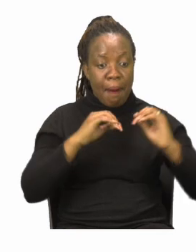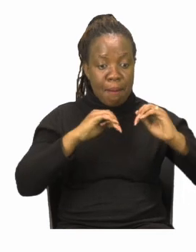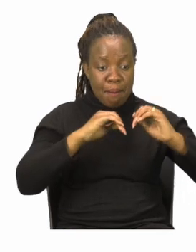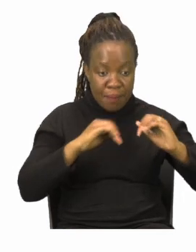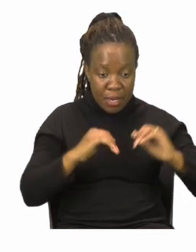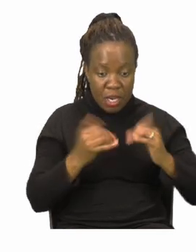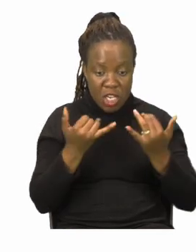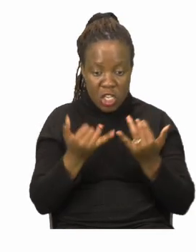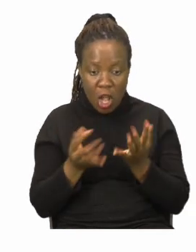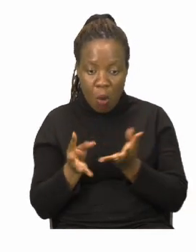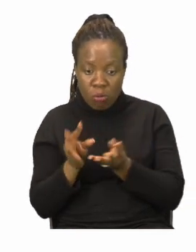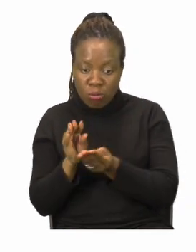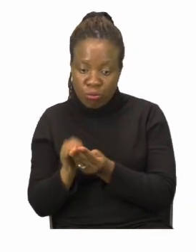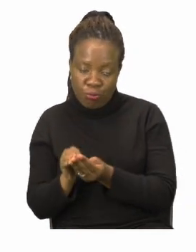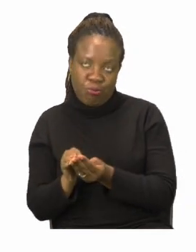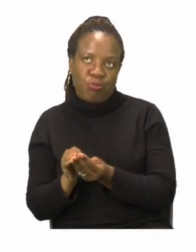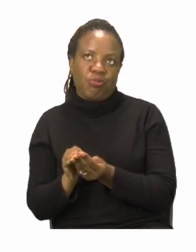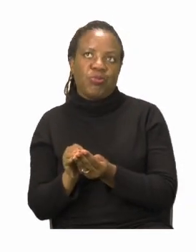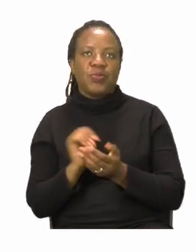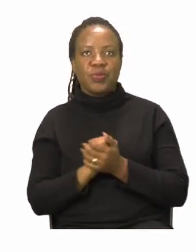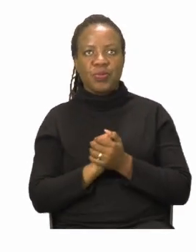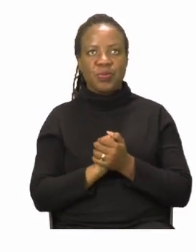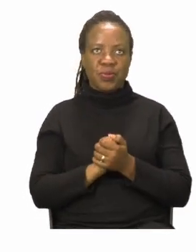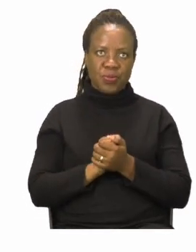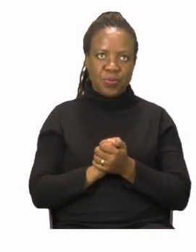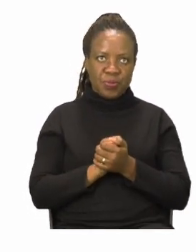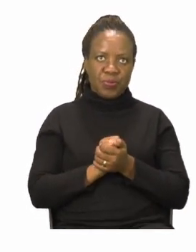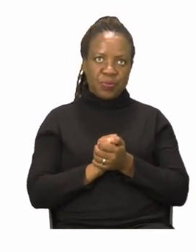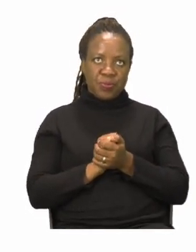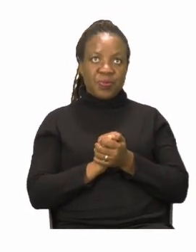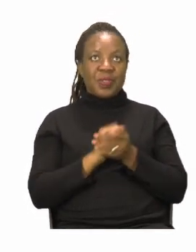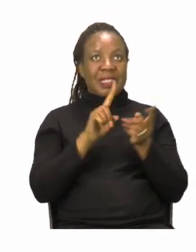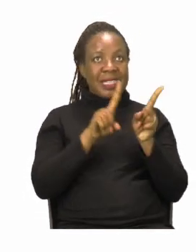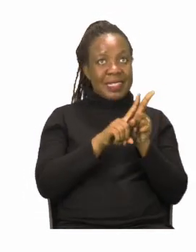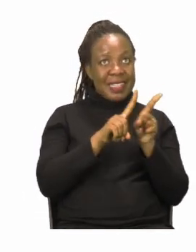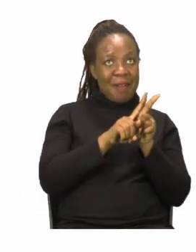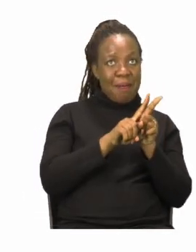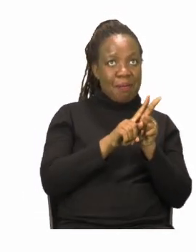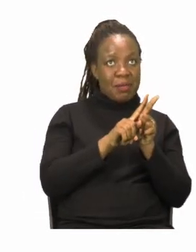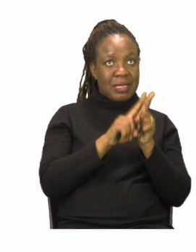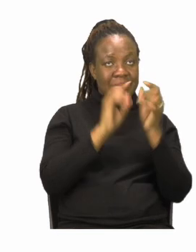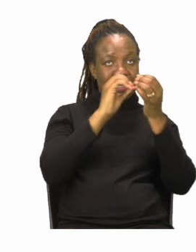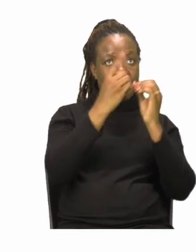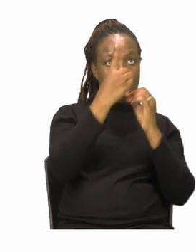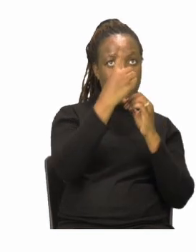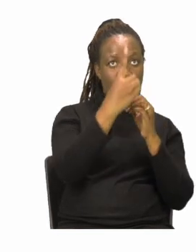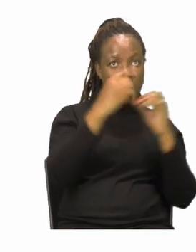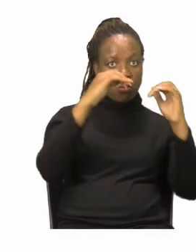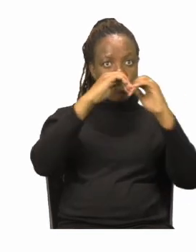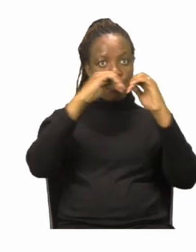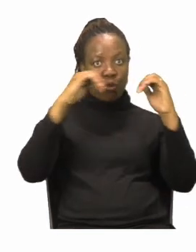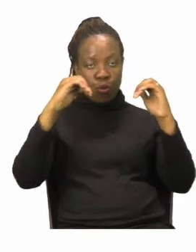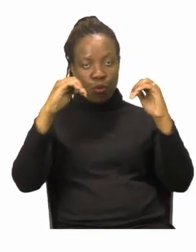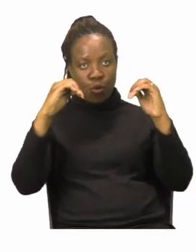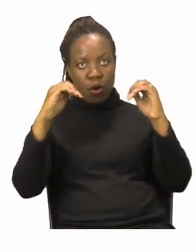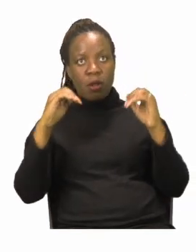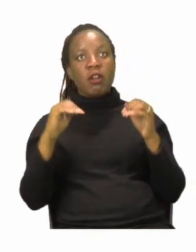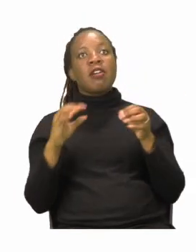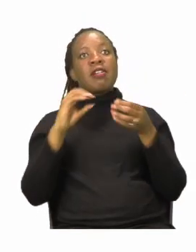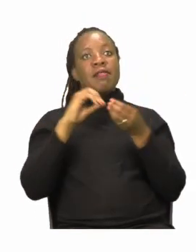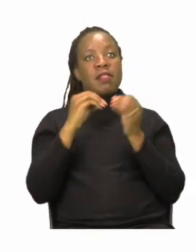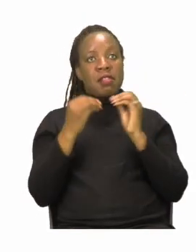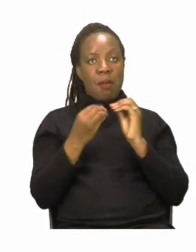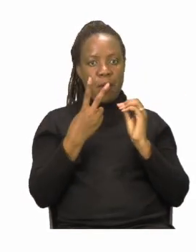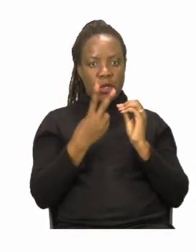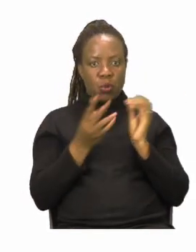numbers. Okay, so this is almost just the opposite of what we have just done. Now look at the example there.